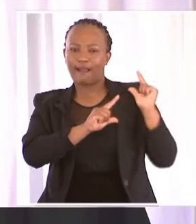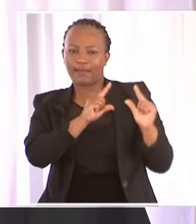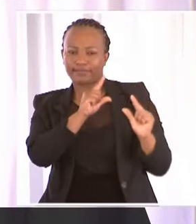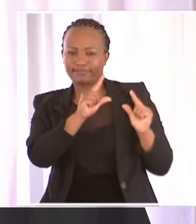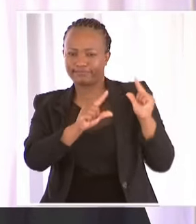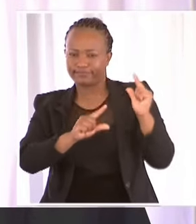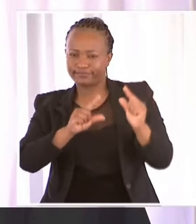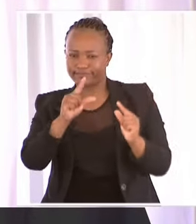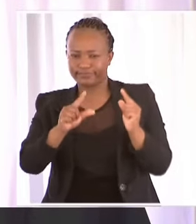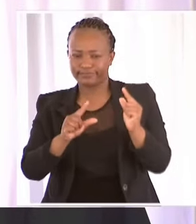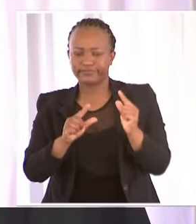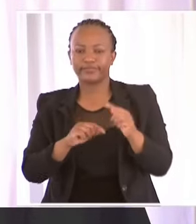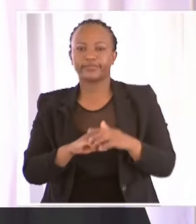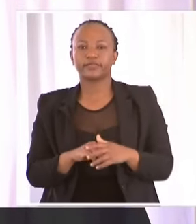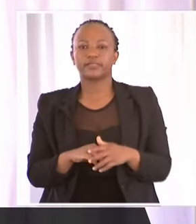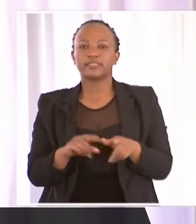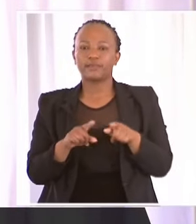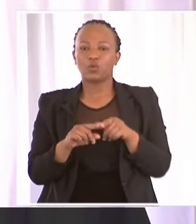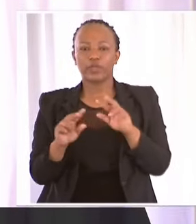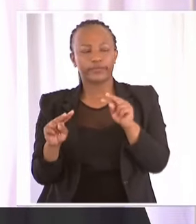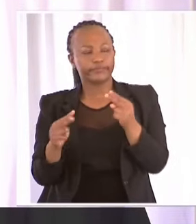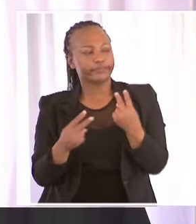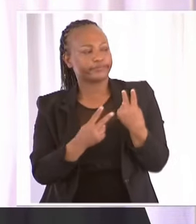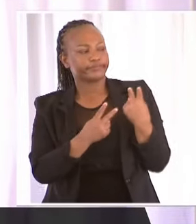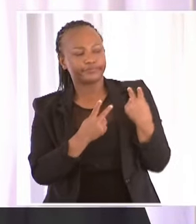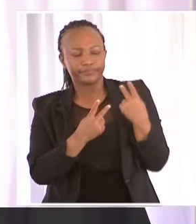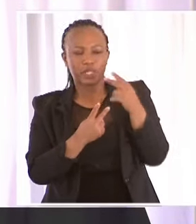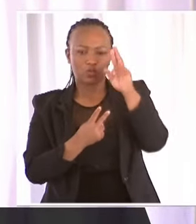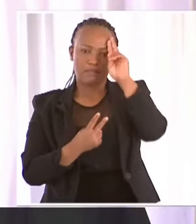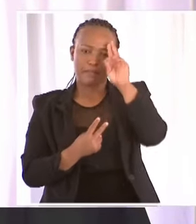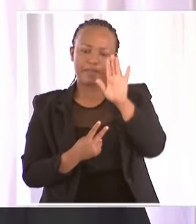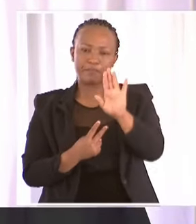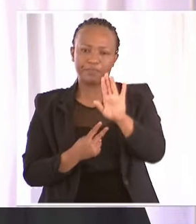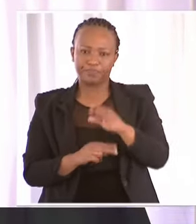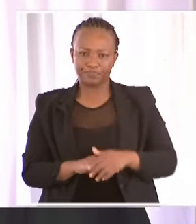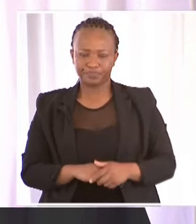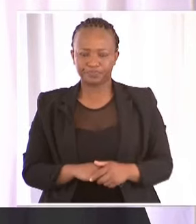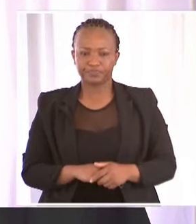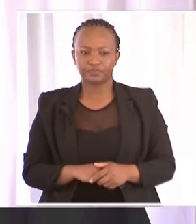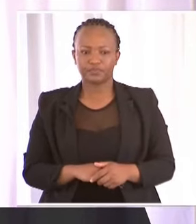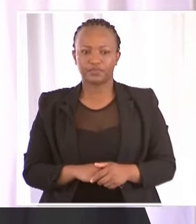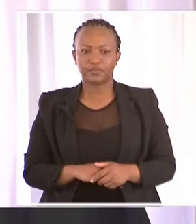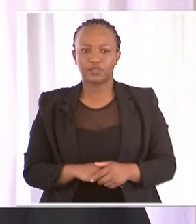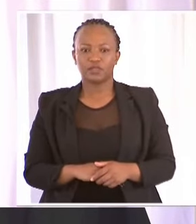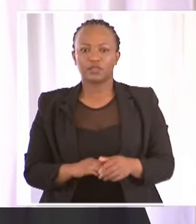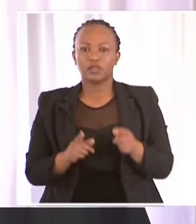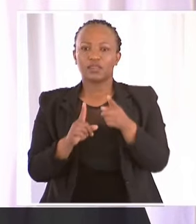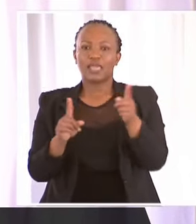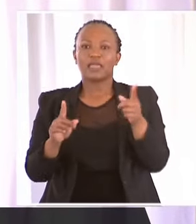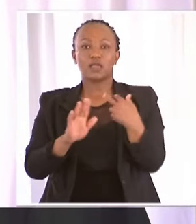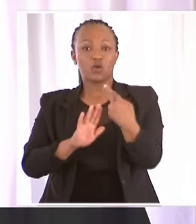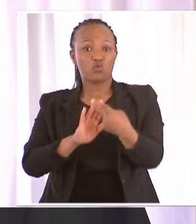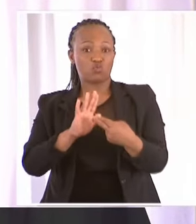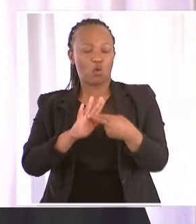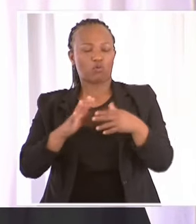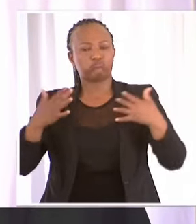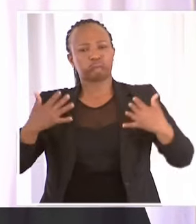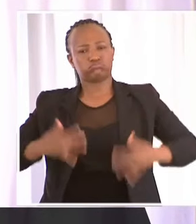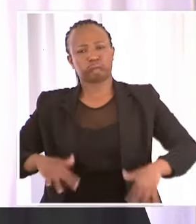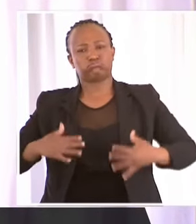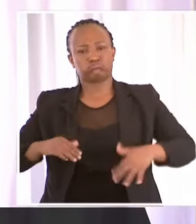some informed reflection. They played such an important role in the history of our